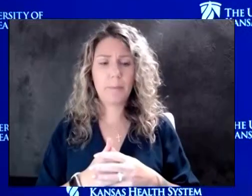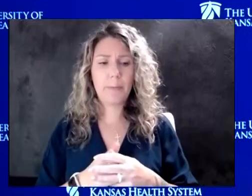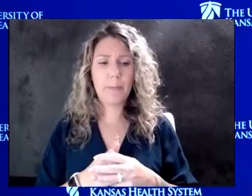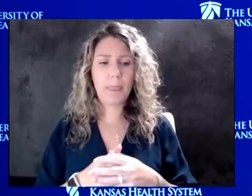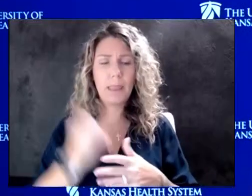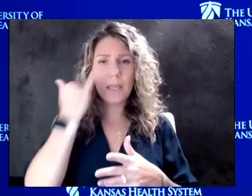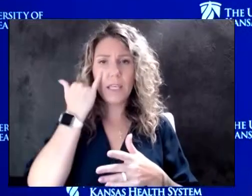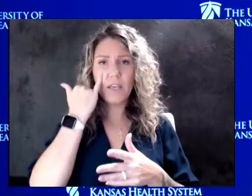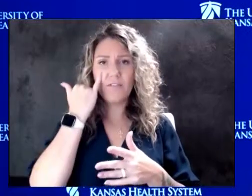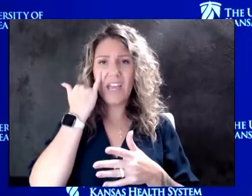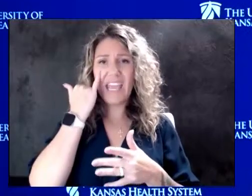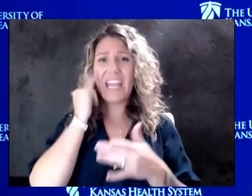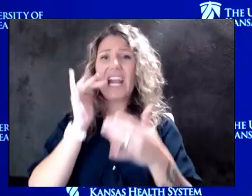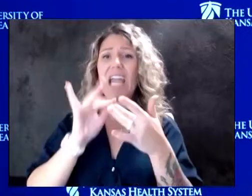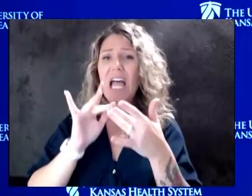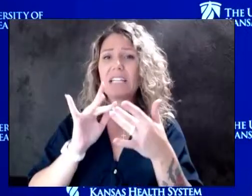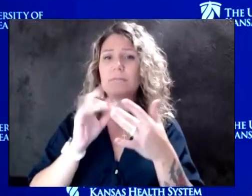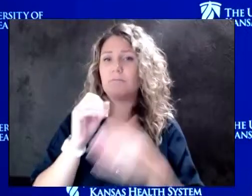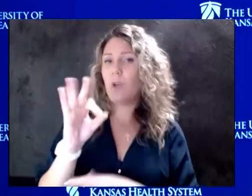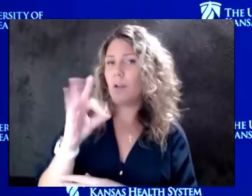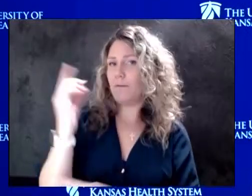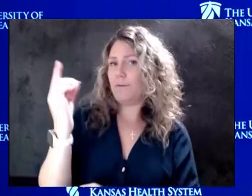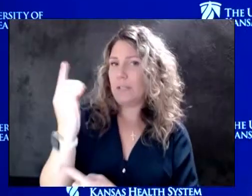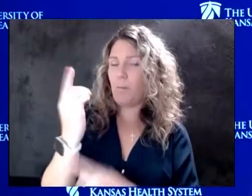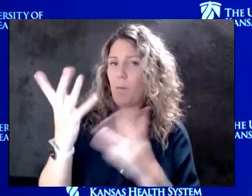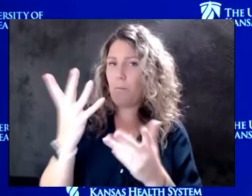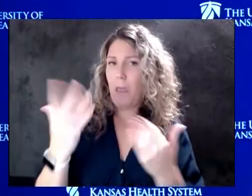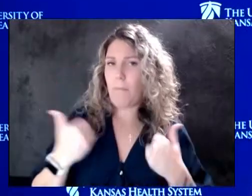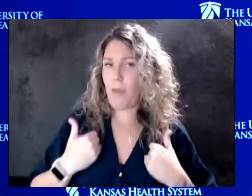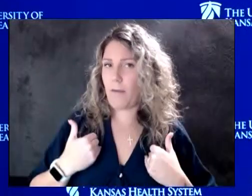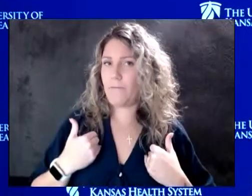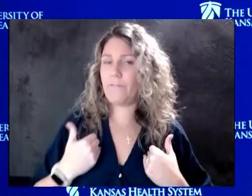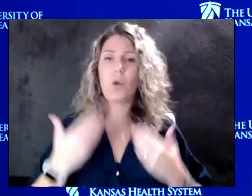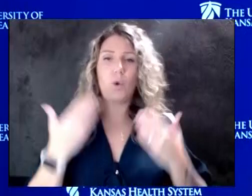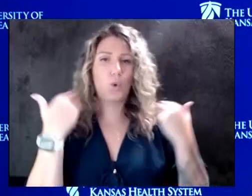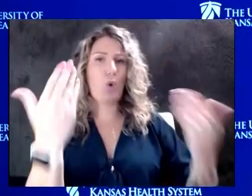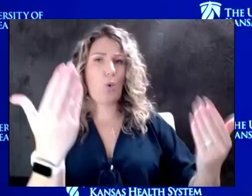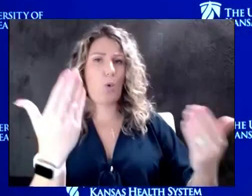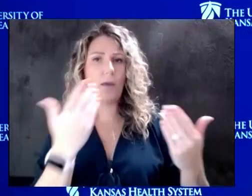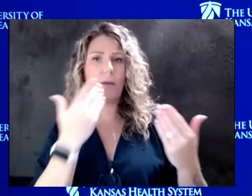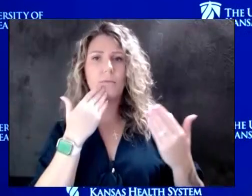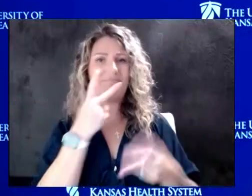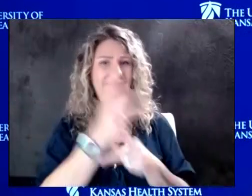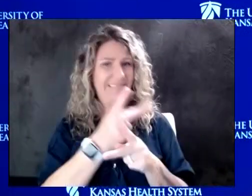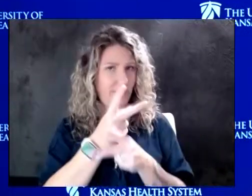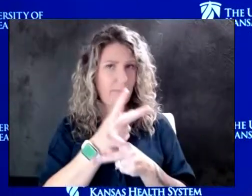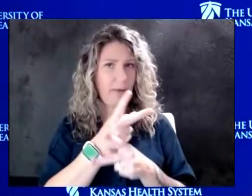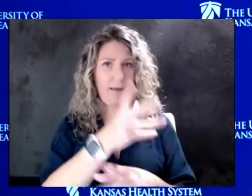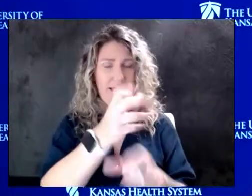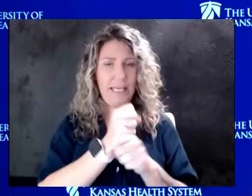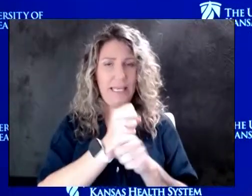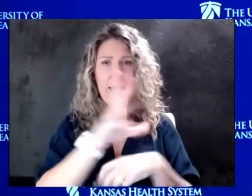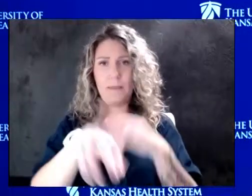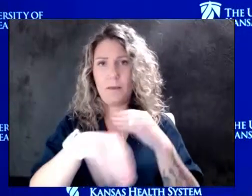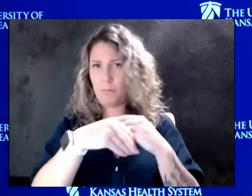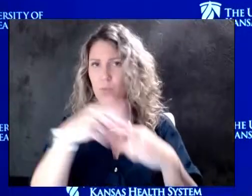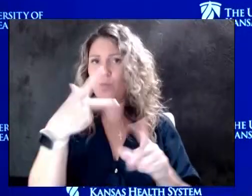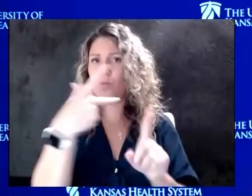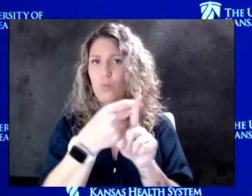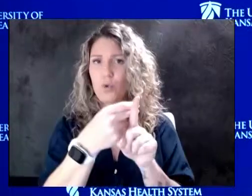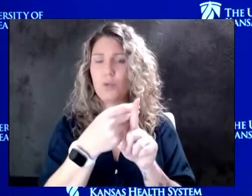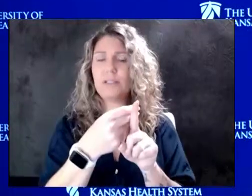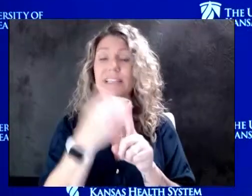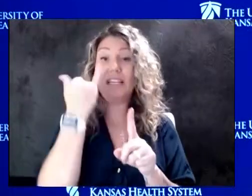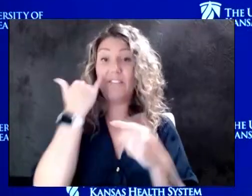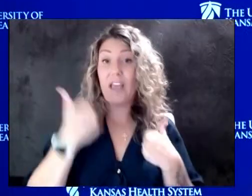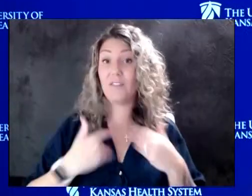of somebody who may have it. I would still go ahead and keep it scheduled and go get that, as long as you're not symptomatic. And of course,